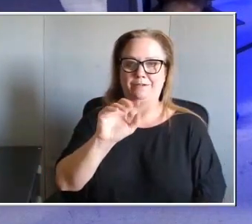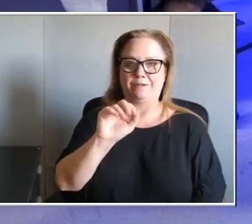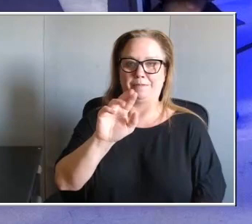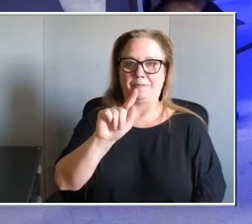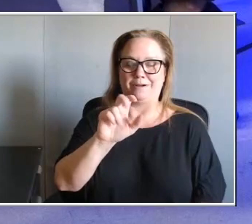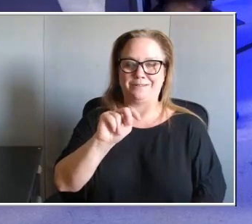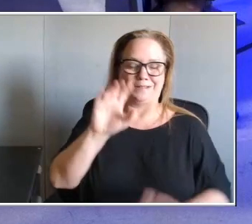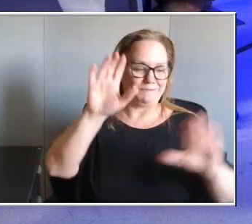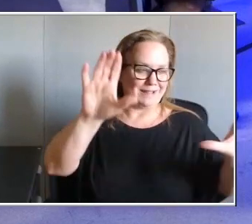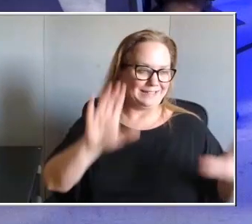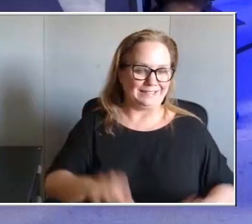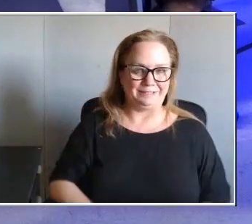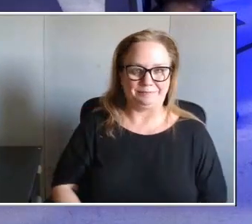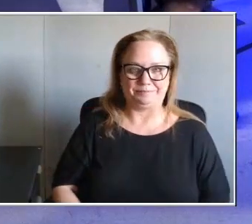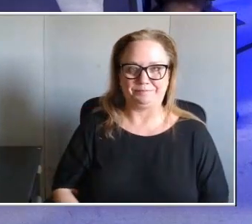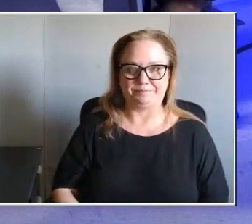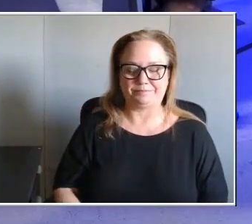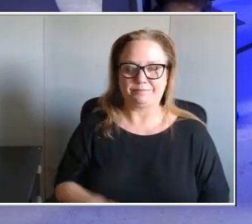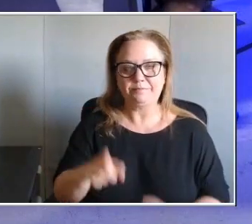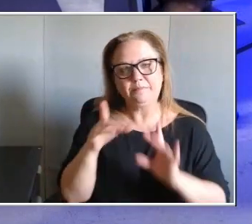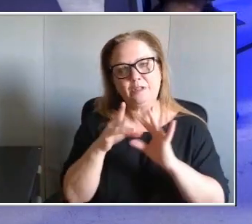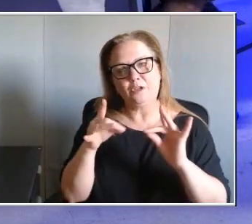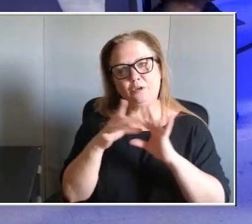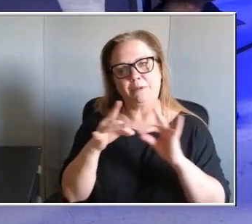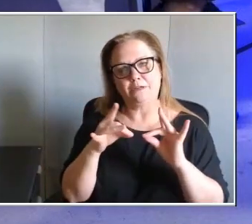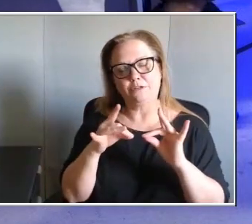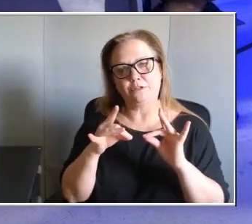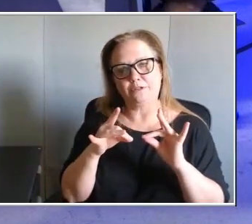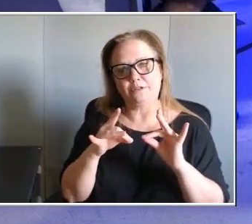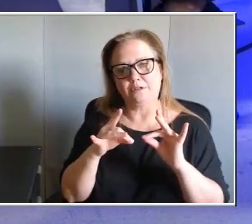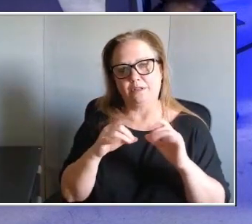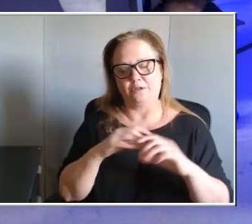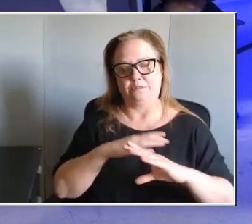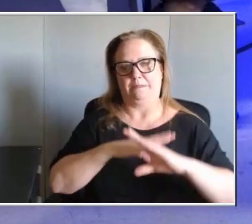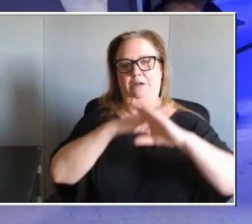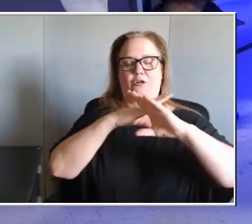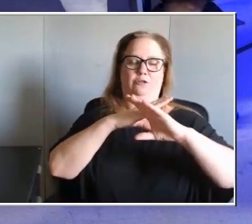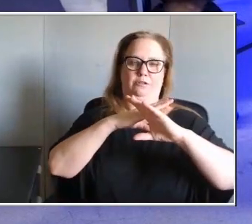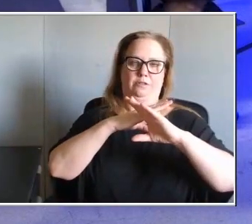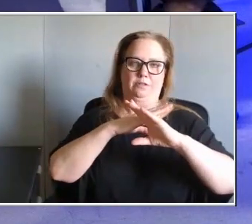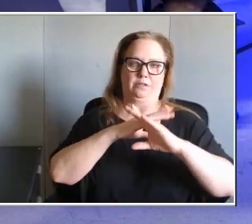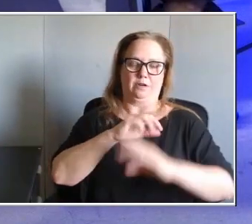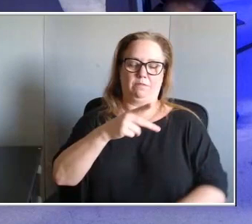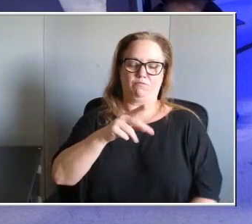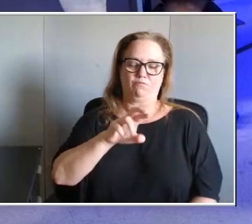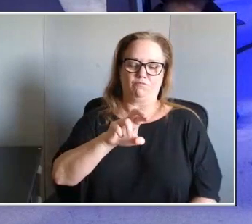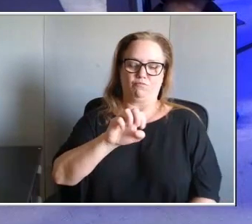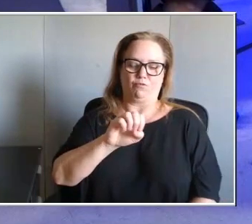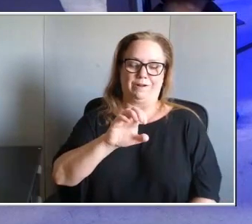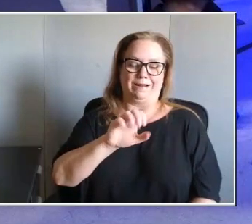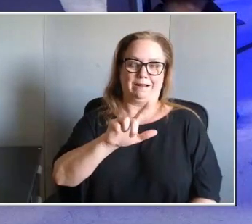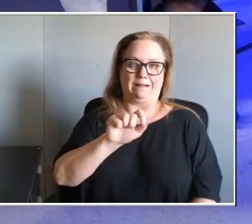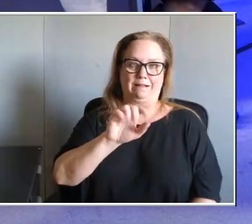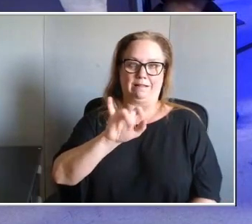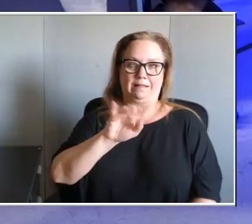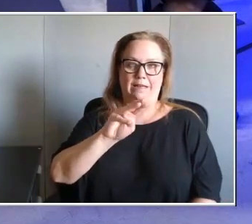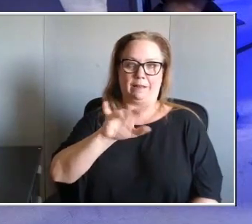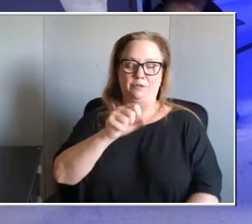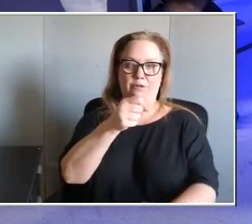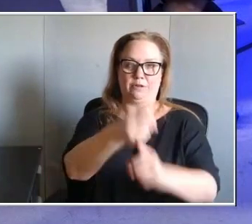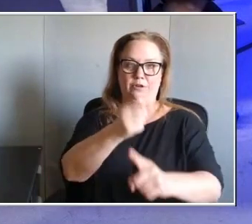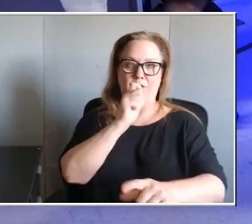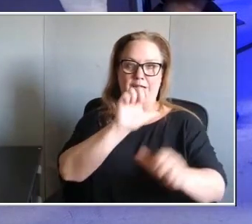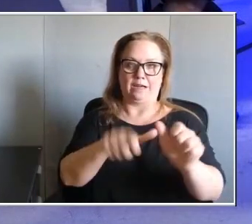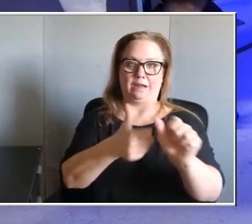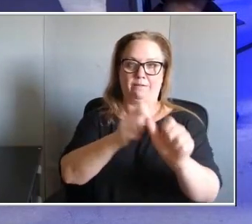good. So, but you mentioned some of those obstructions. So if something like preeclampsia is sneaking up on somebody, you're not getting follow-up care, it's